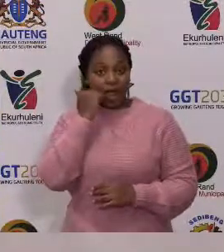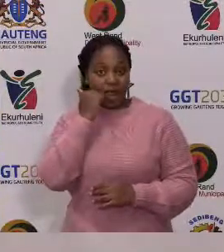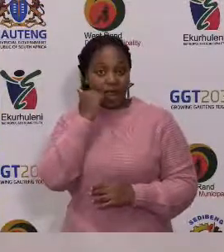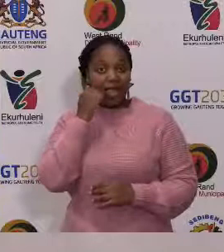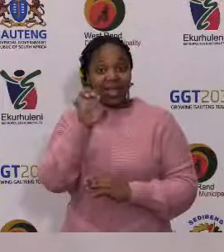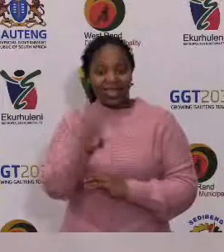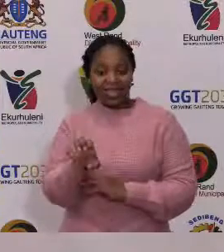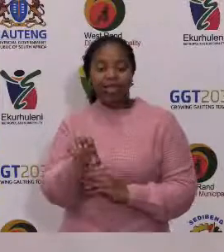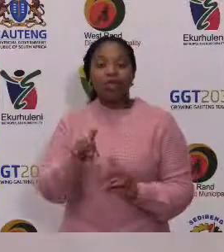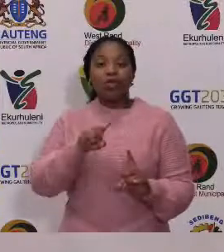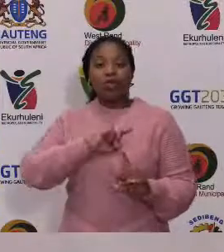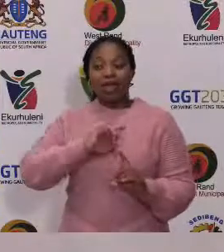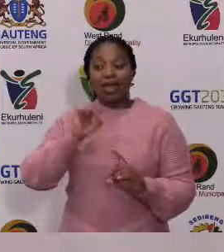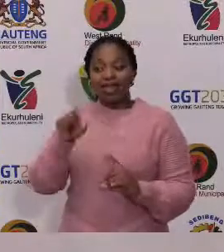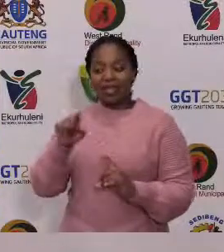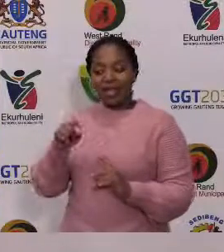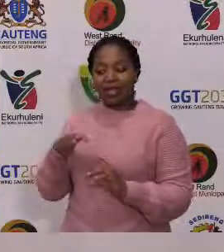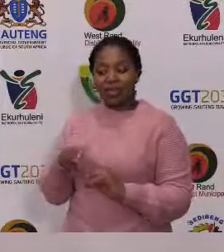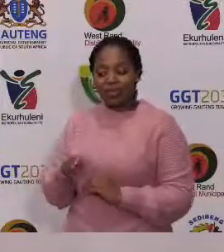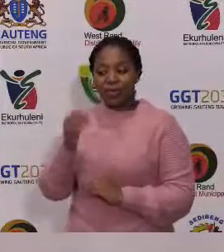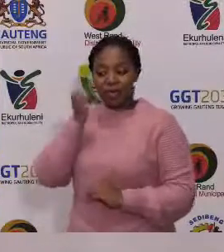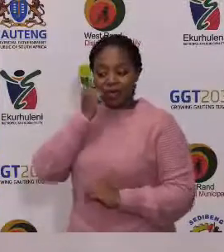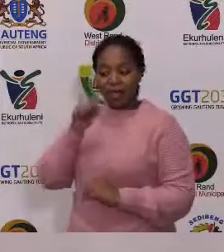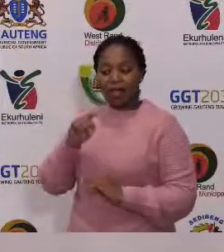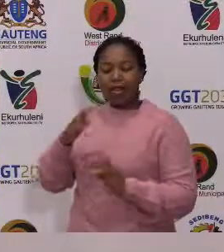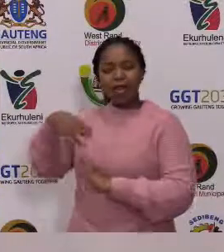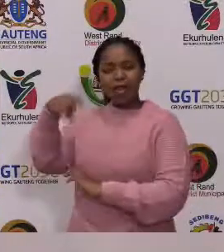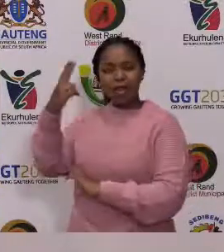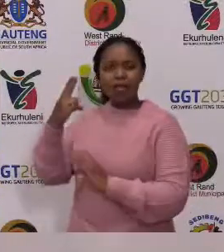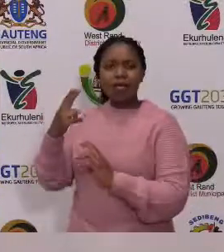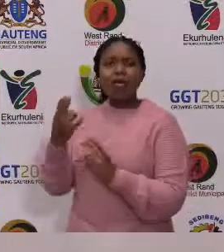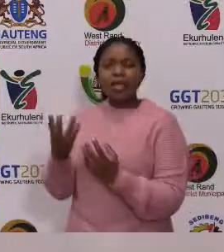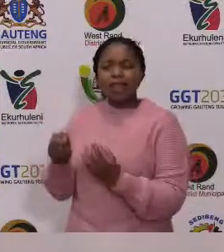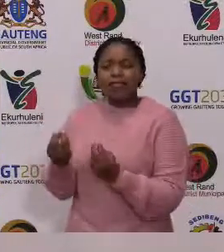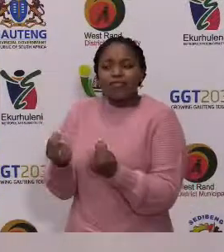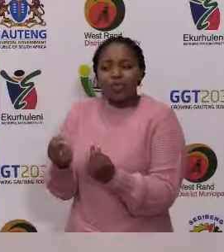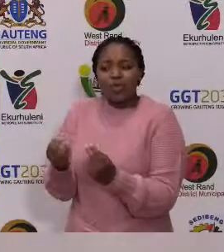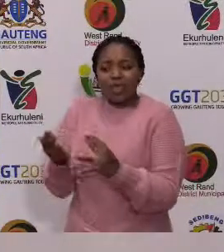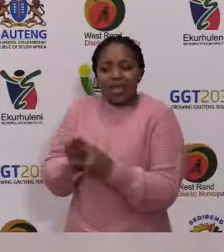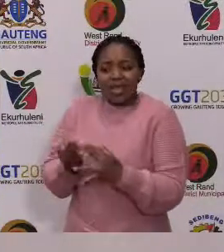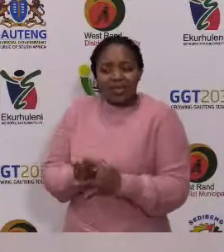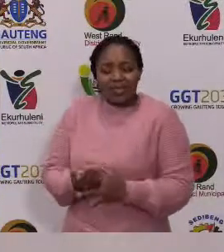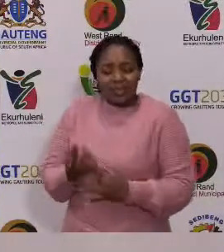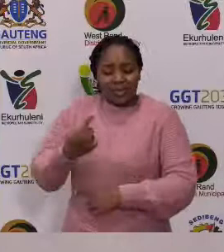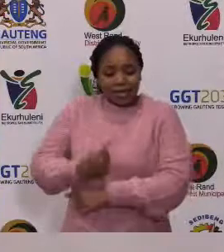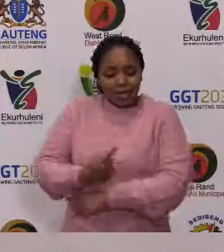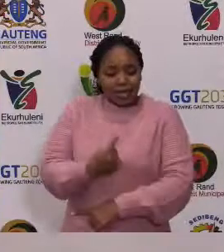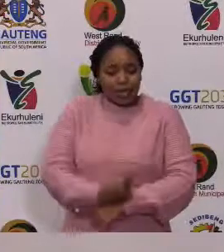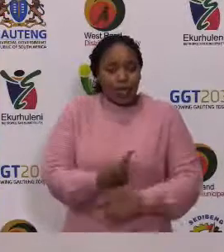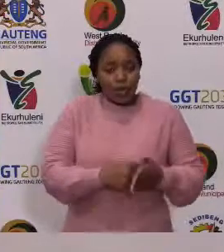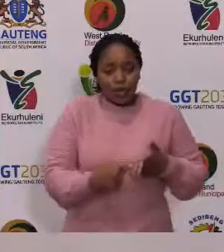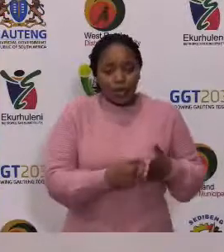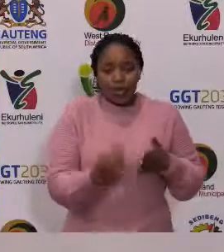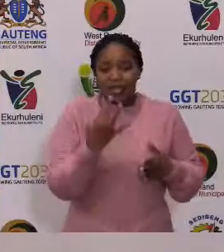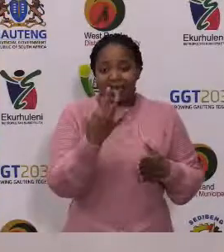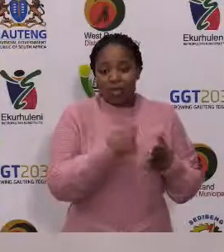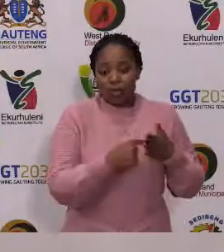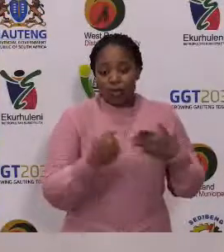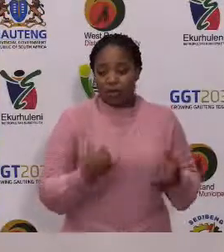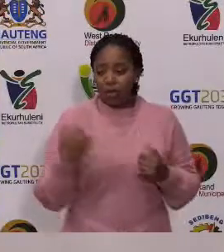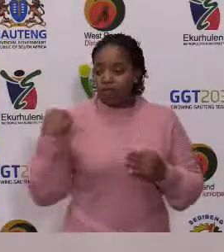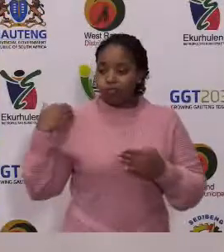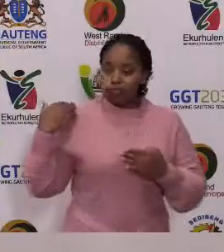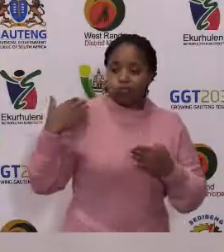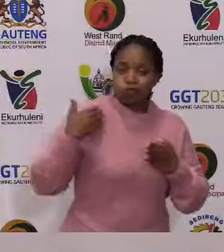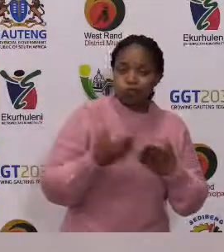had the highest number of new cases per day, per week in our province for 3 weeks. It's been a